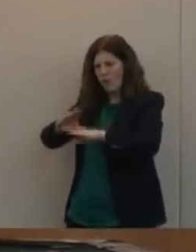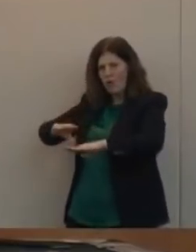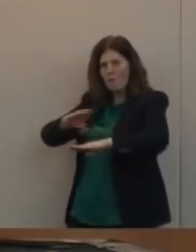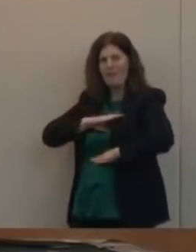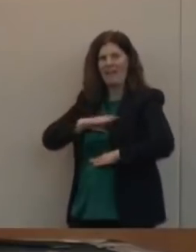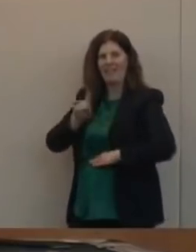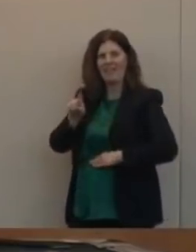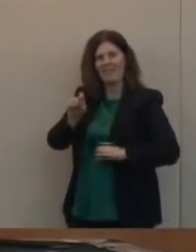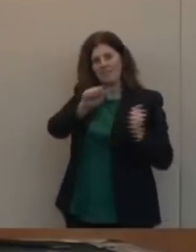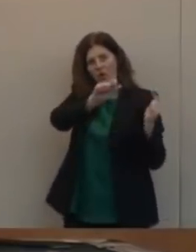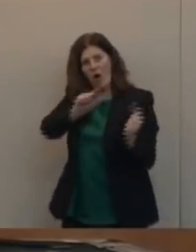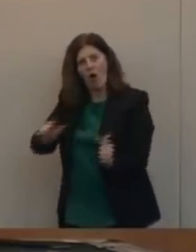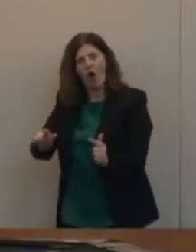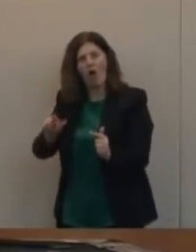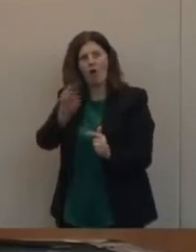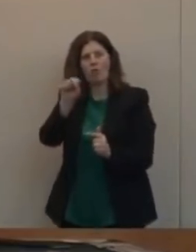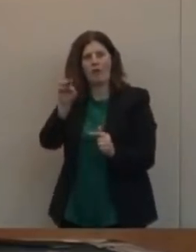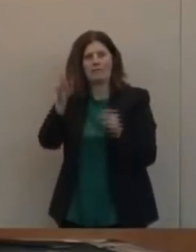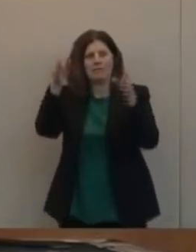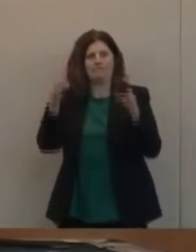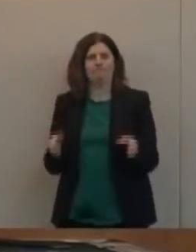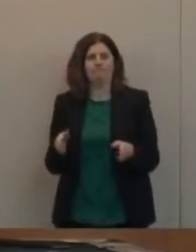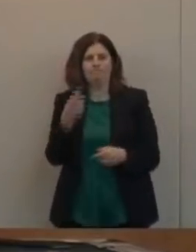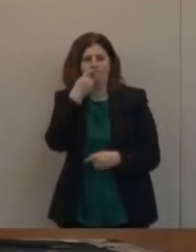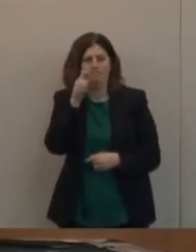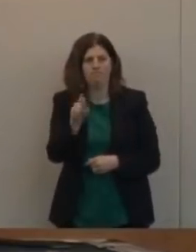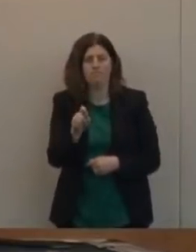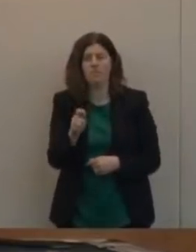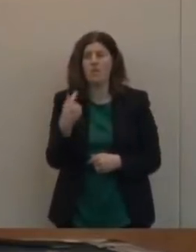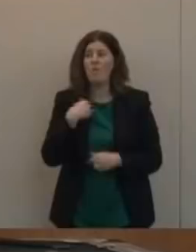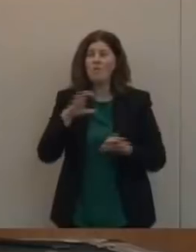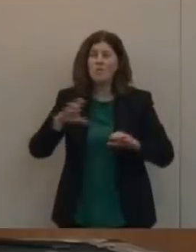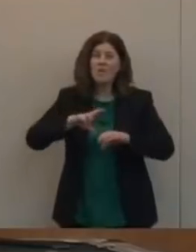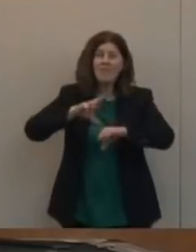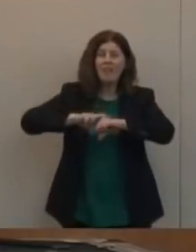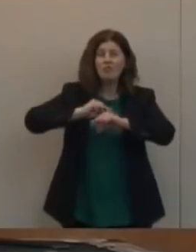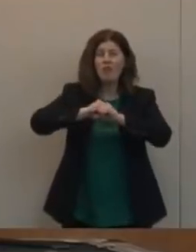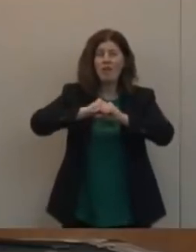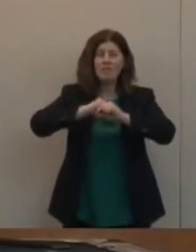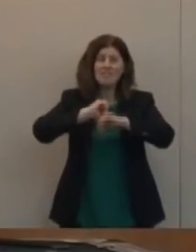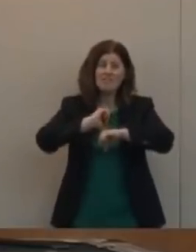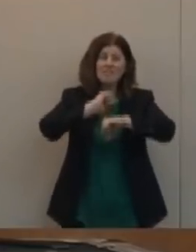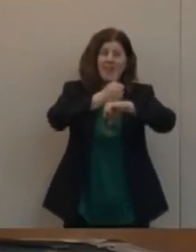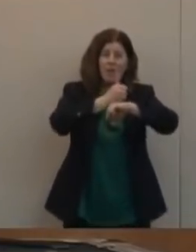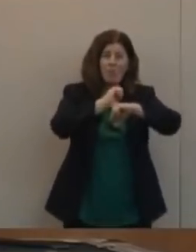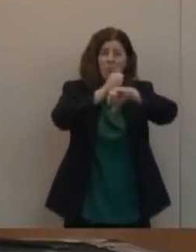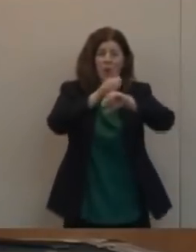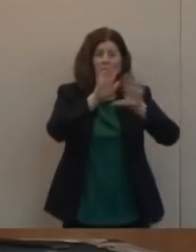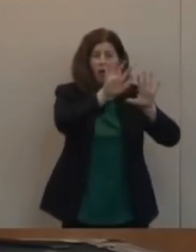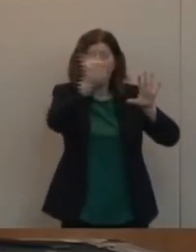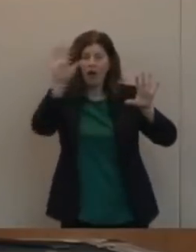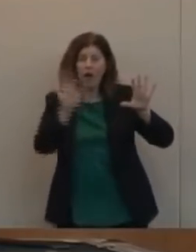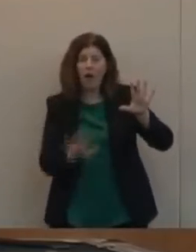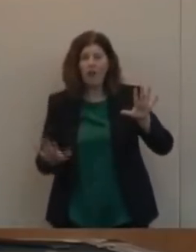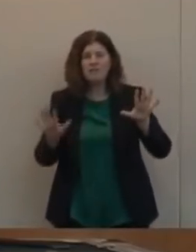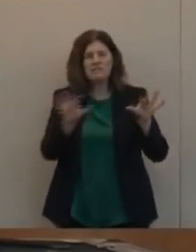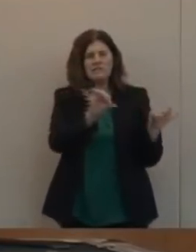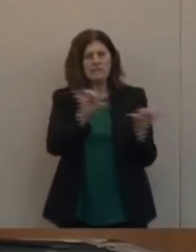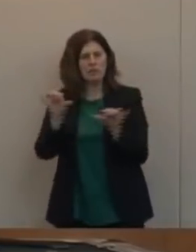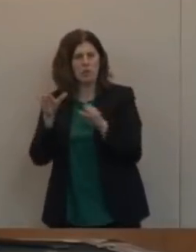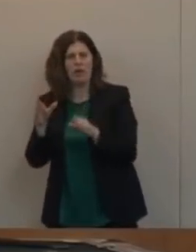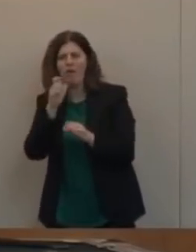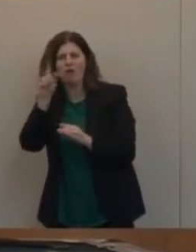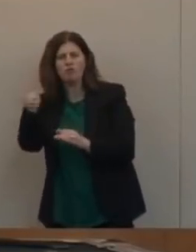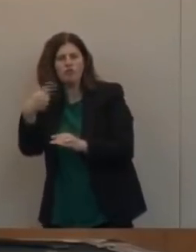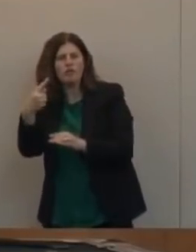of every single New Mexican. And we're doing National Guard setups in much that same way, not just